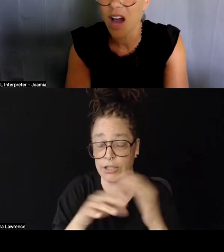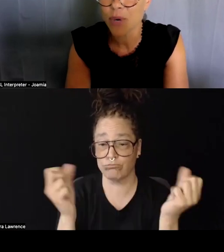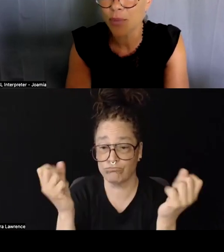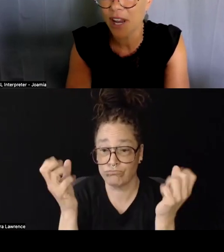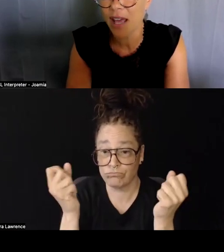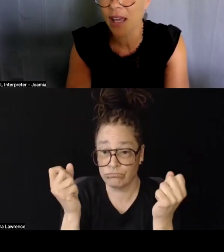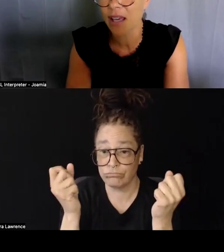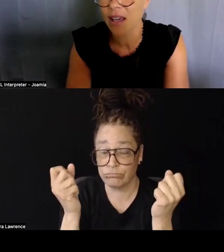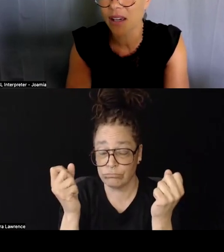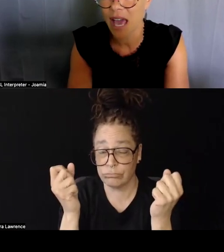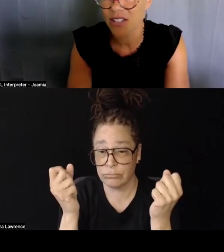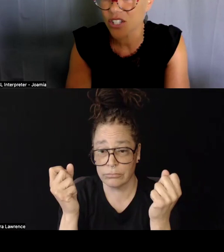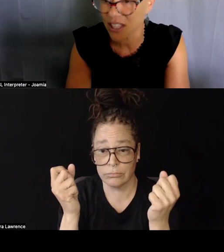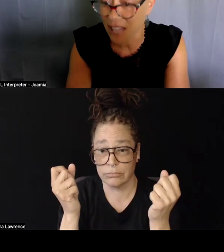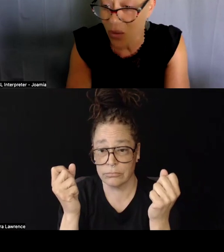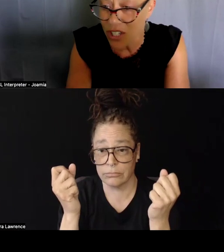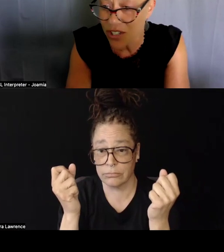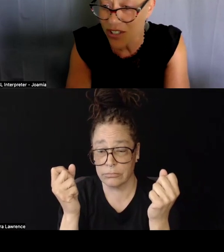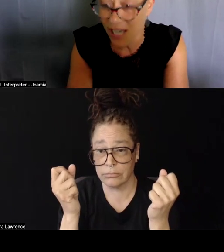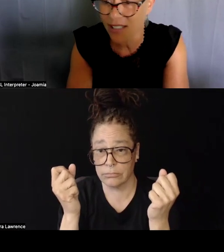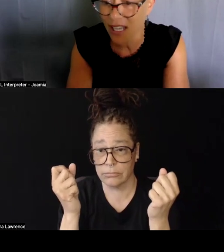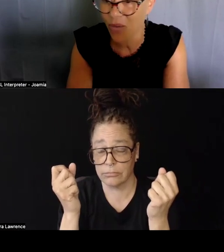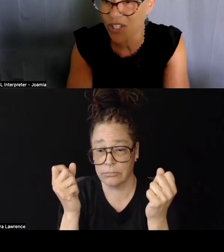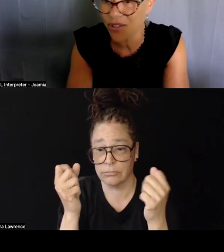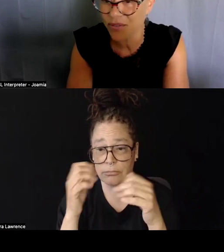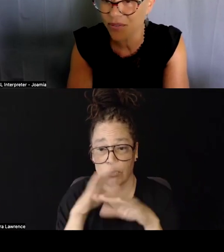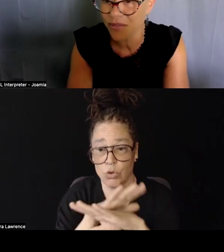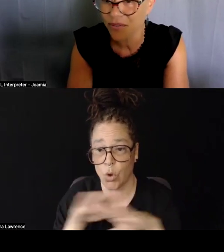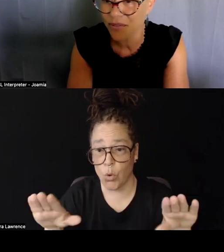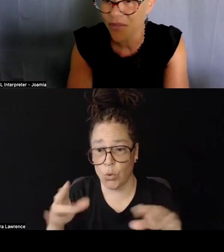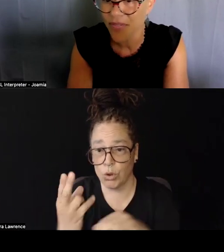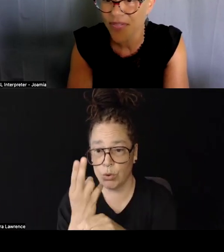does not permit access to language, signed language,